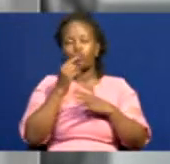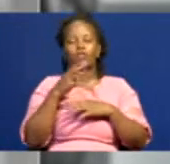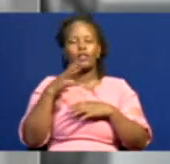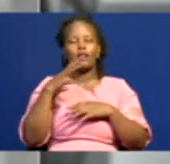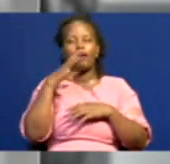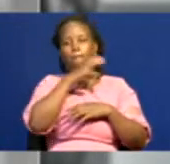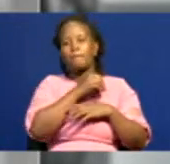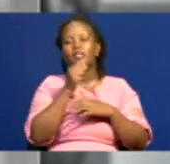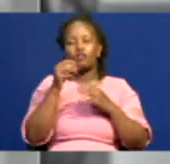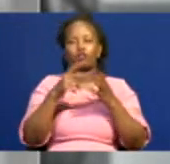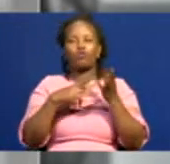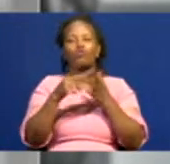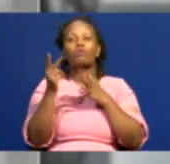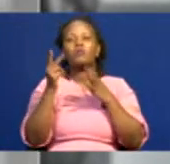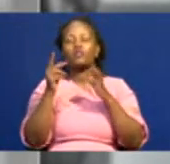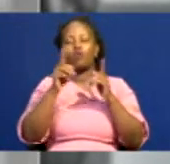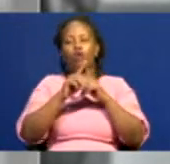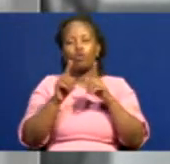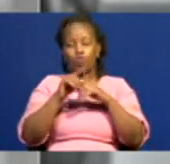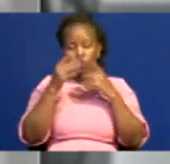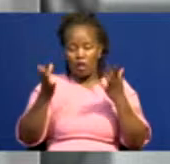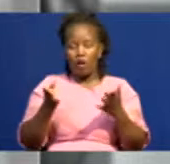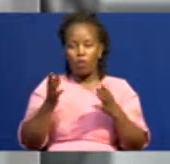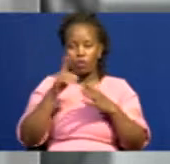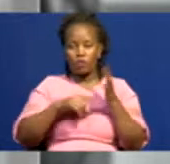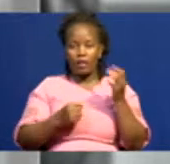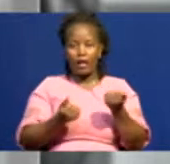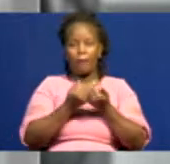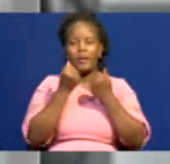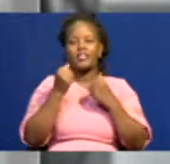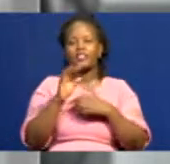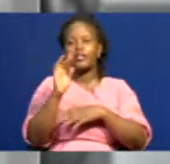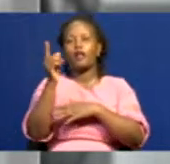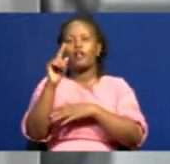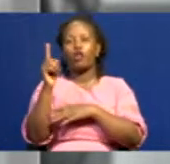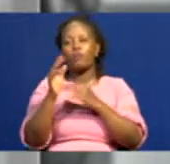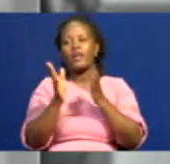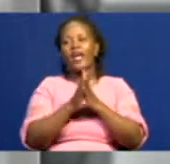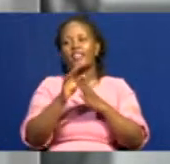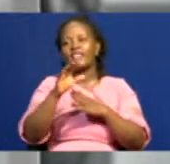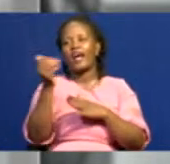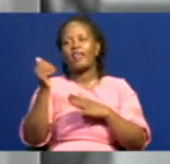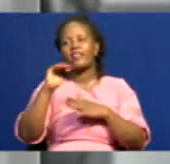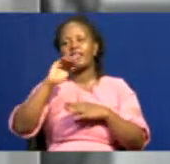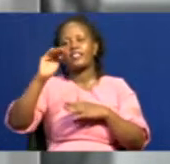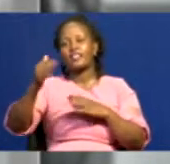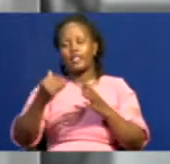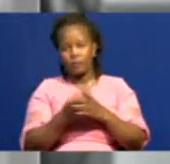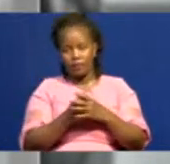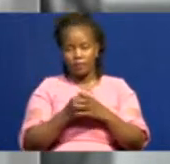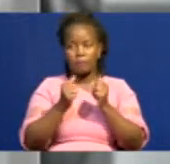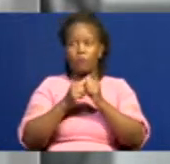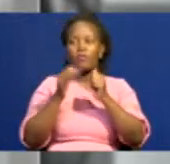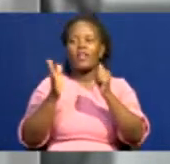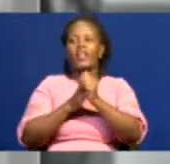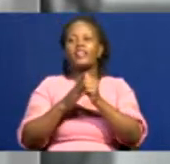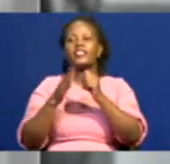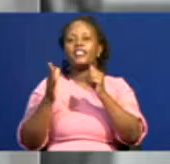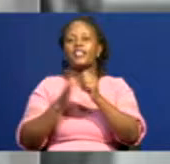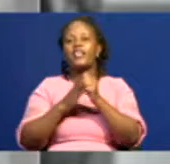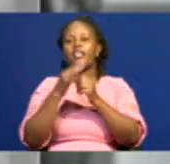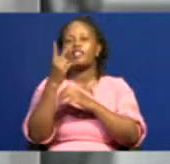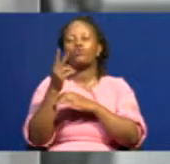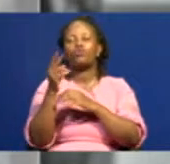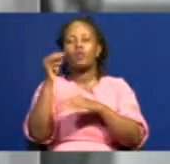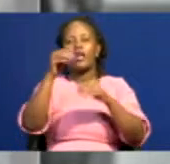treatment, as was the case in private hospitals in Nairobi and other towns. In the 1992 general election, he